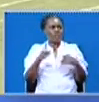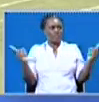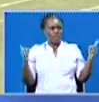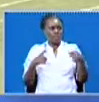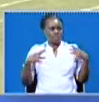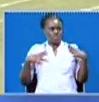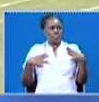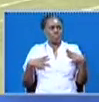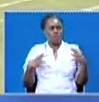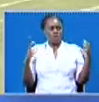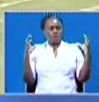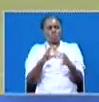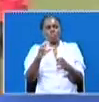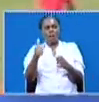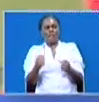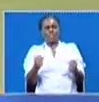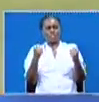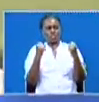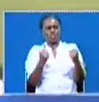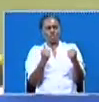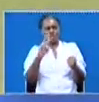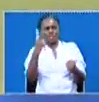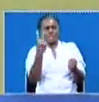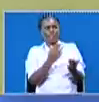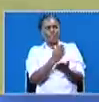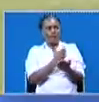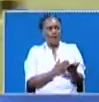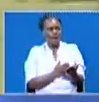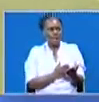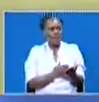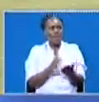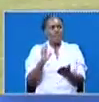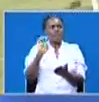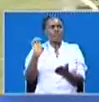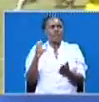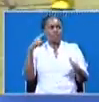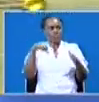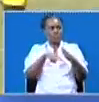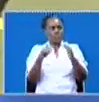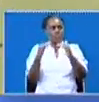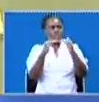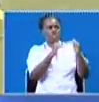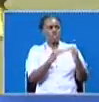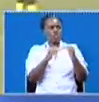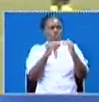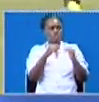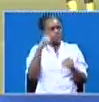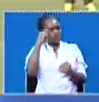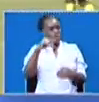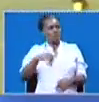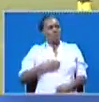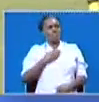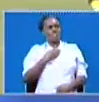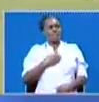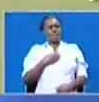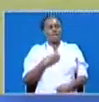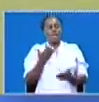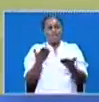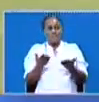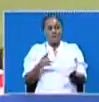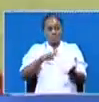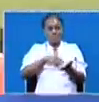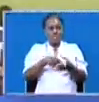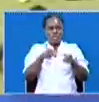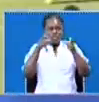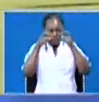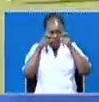back rejuvenated, and minutes into the second half, Ephraim Guikan netted the equaliser for the visitors. The draw means Tusker will have